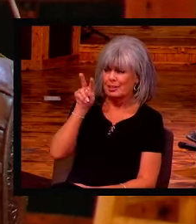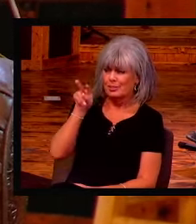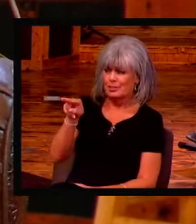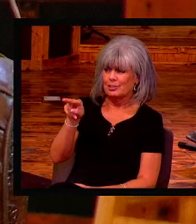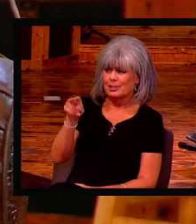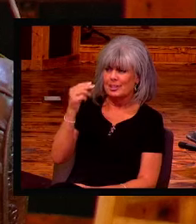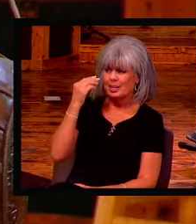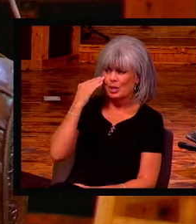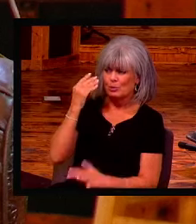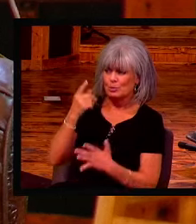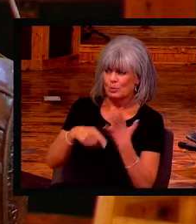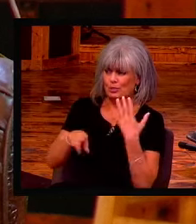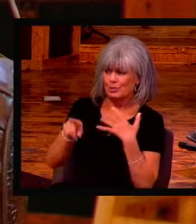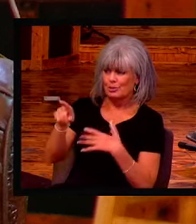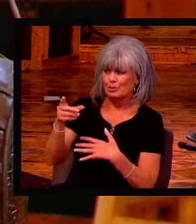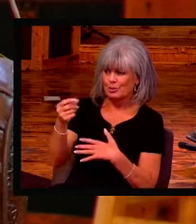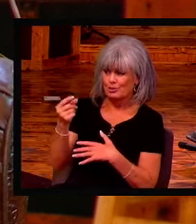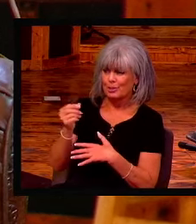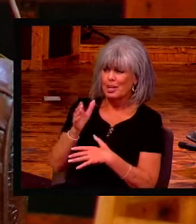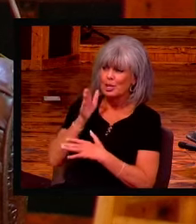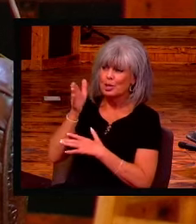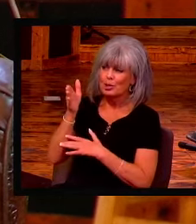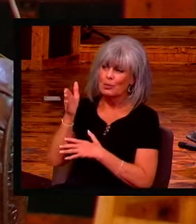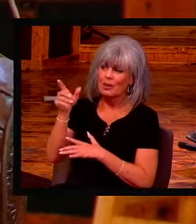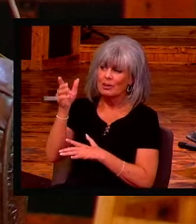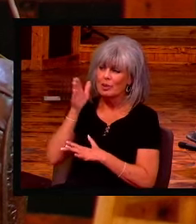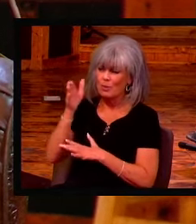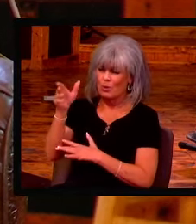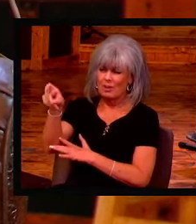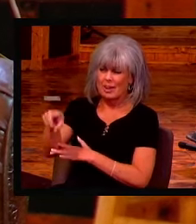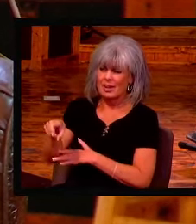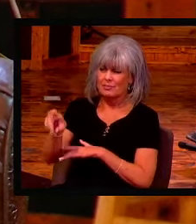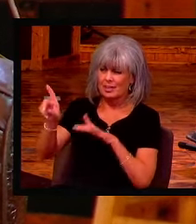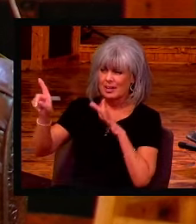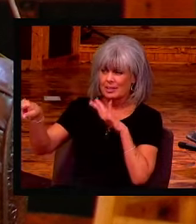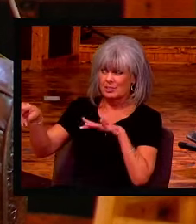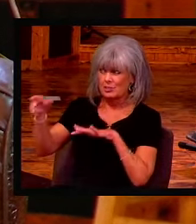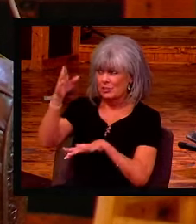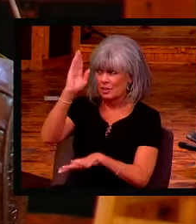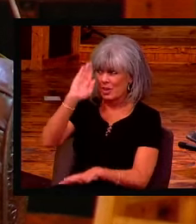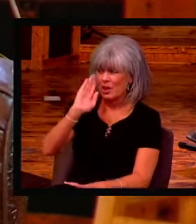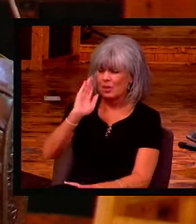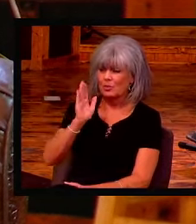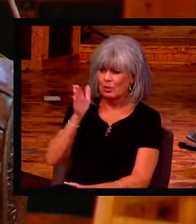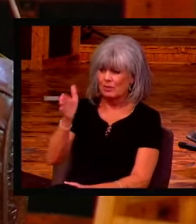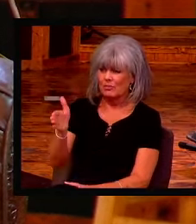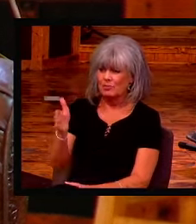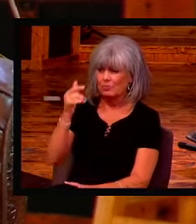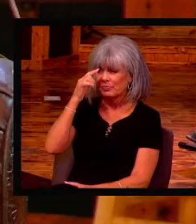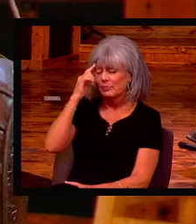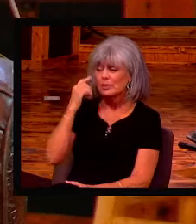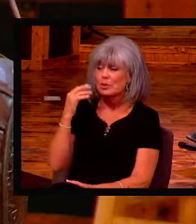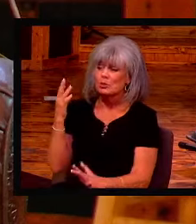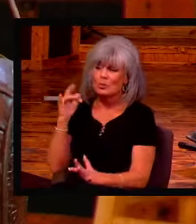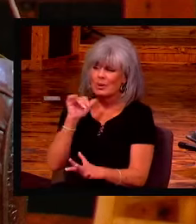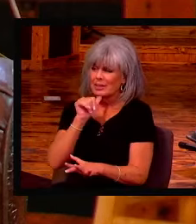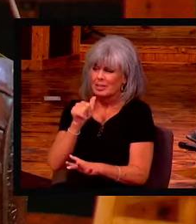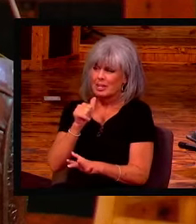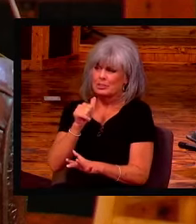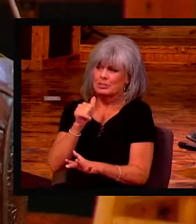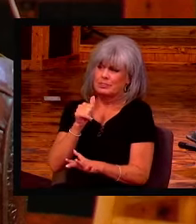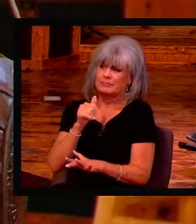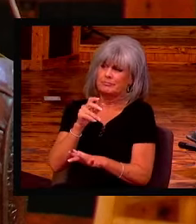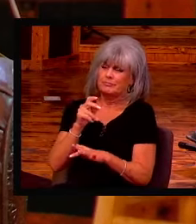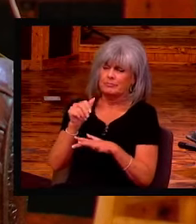knows what you're doing, and you're gonna have to answer to him for that. So why not just put all your energy